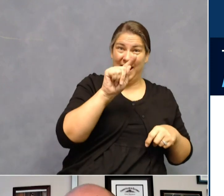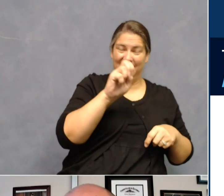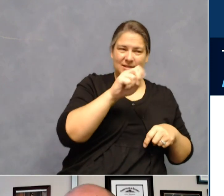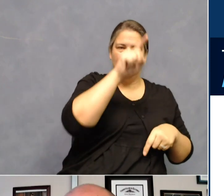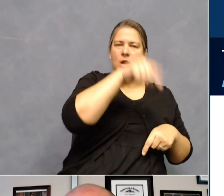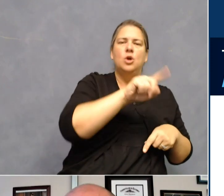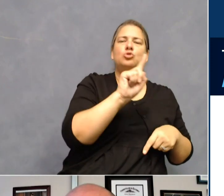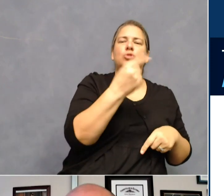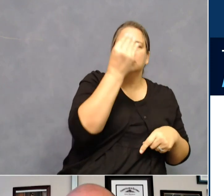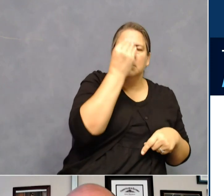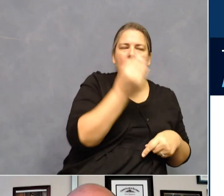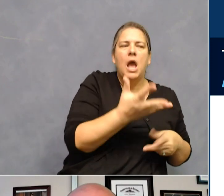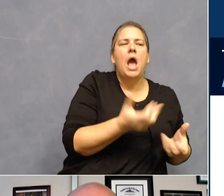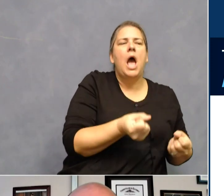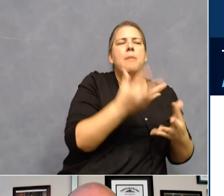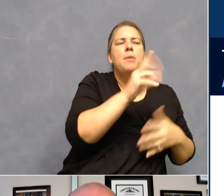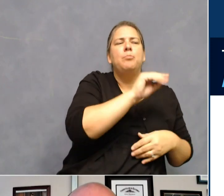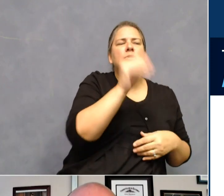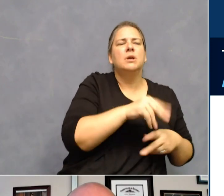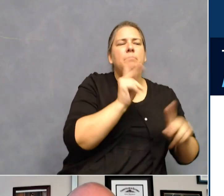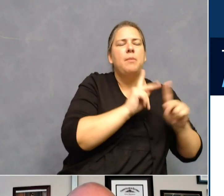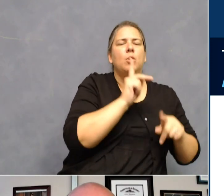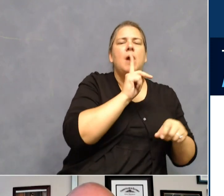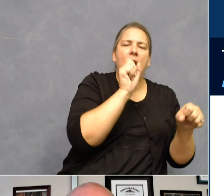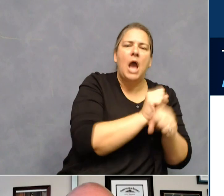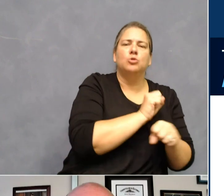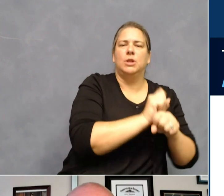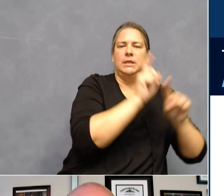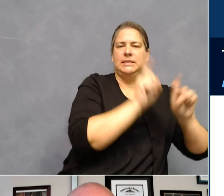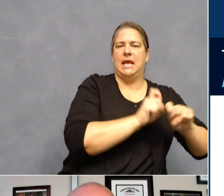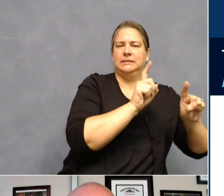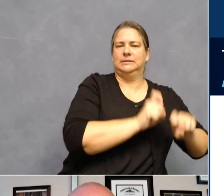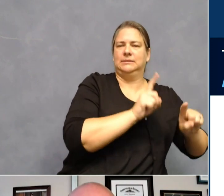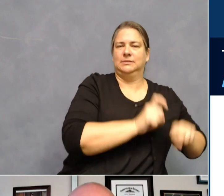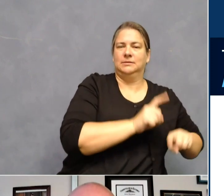a literature reference here in the title on